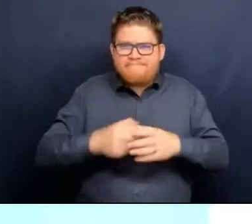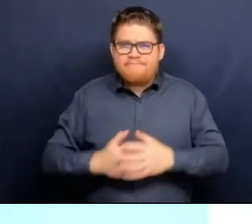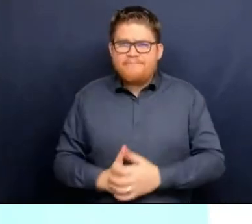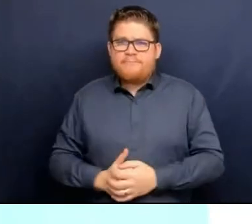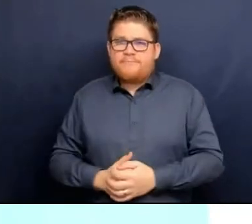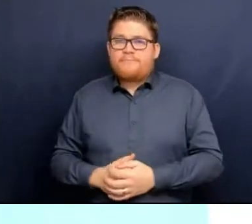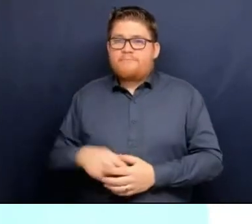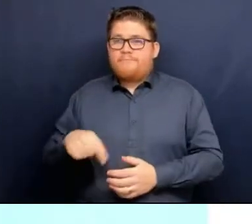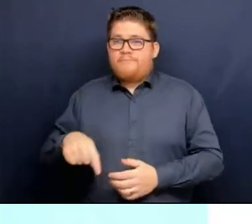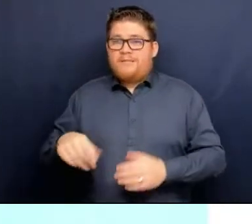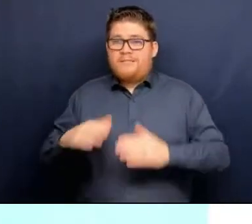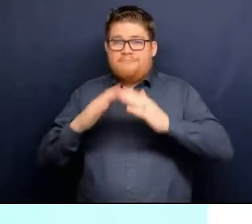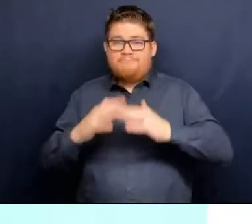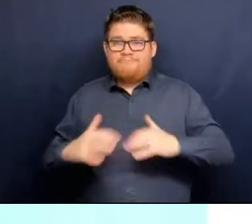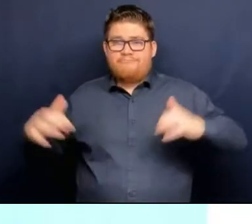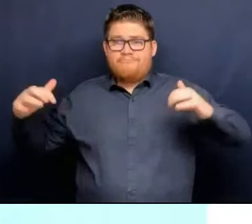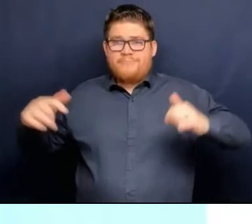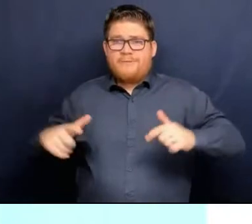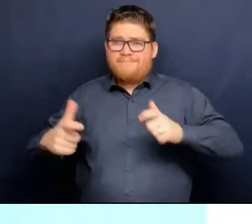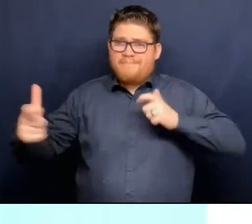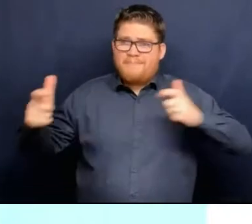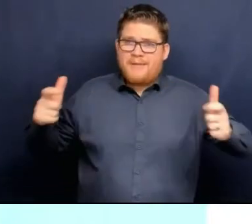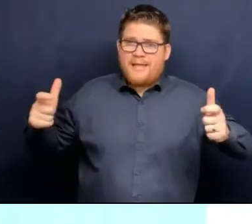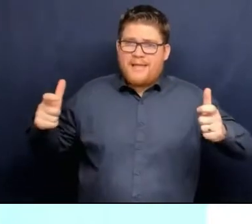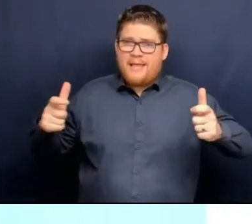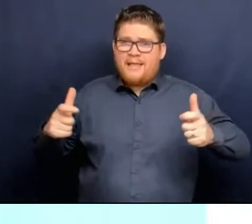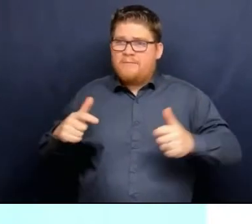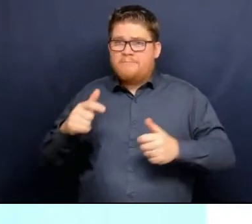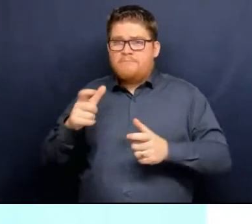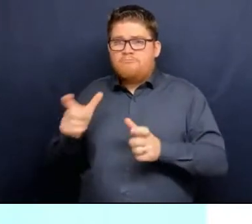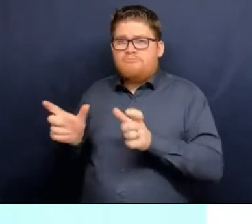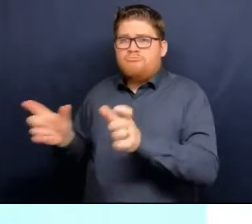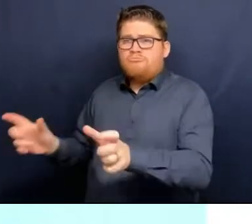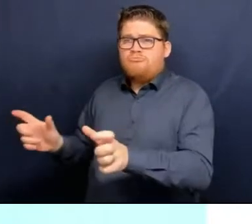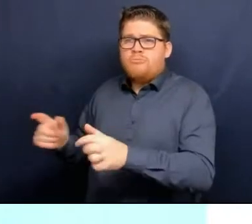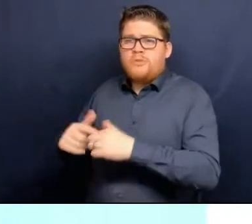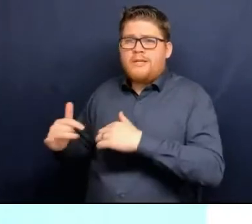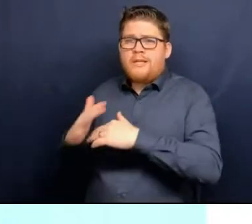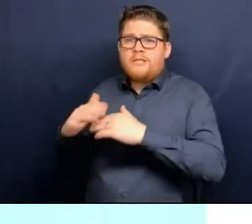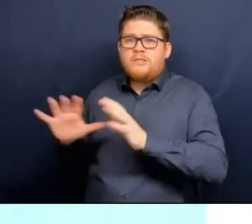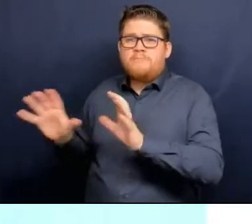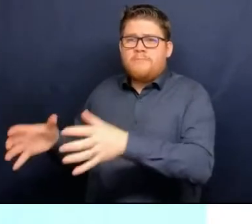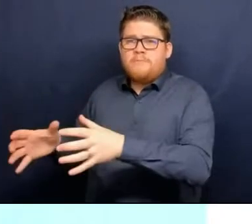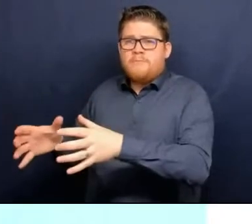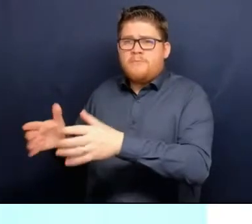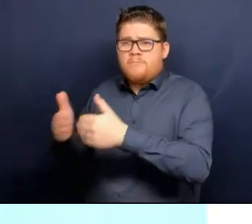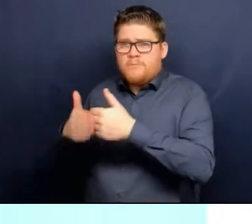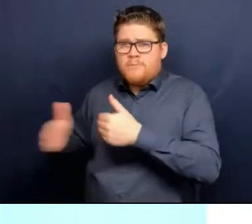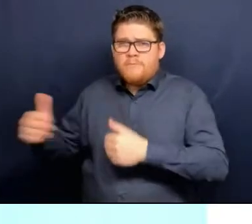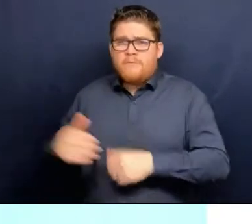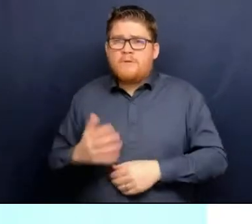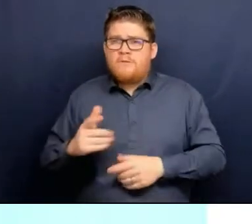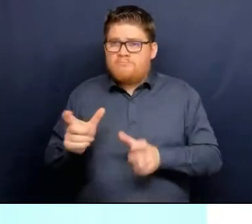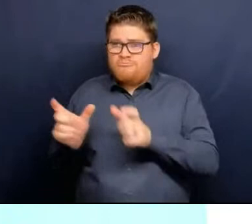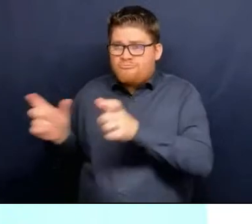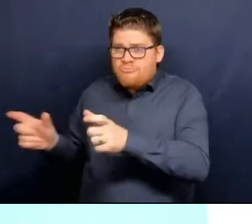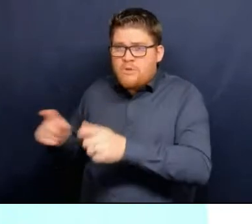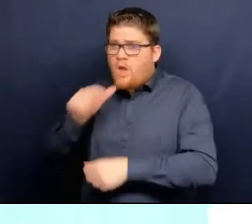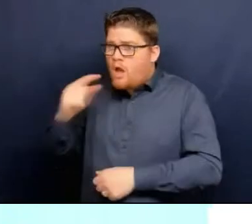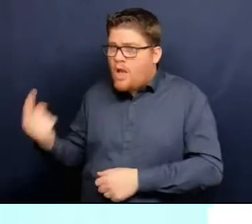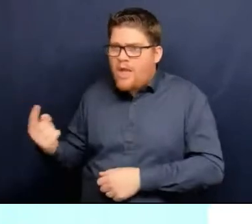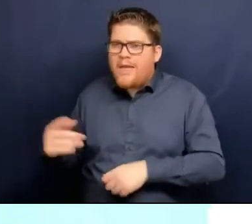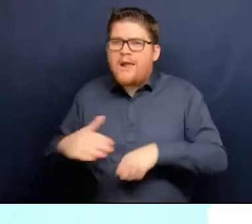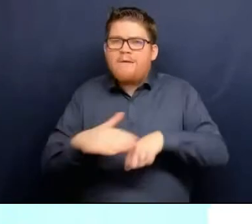as Indigenous peoples or people of color, and that is slowly starting to change. But the legislative process that